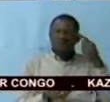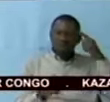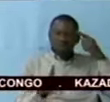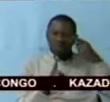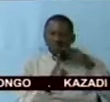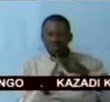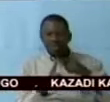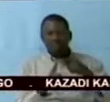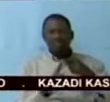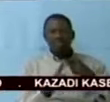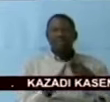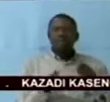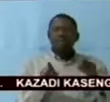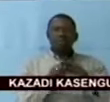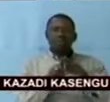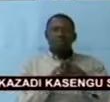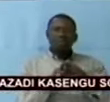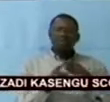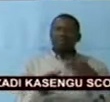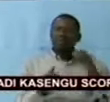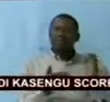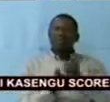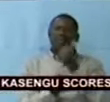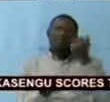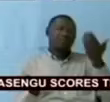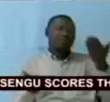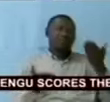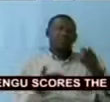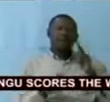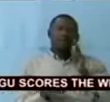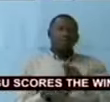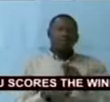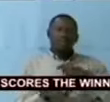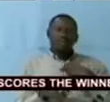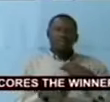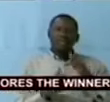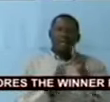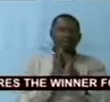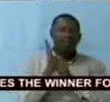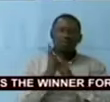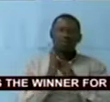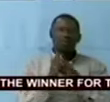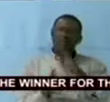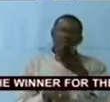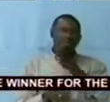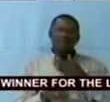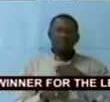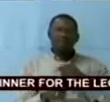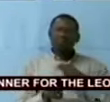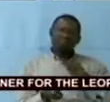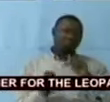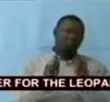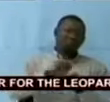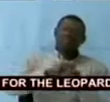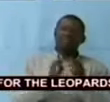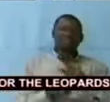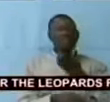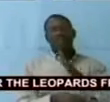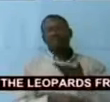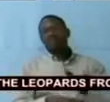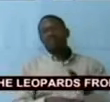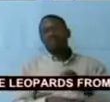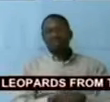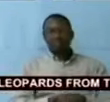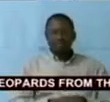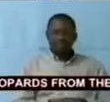objectives, with great bona fides, but its application may have been malafides. Bari